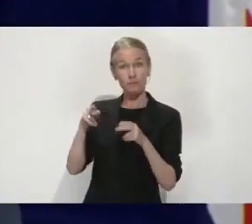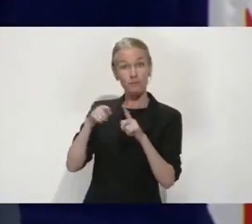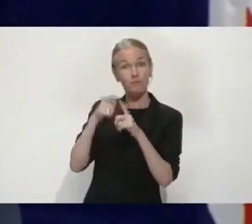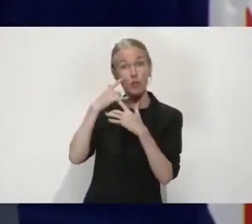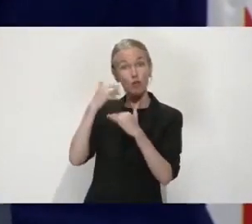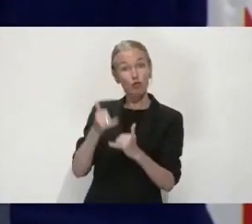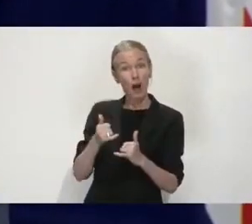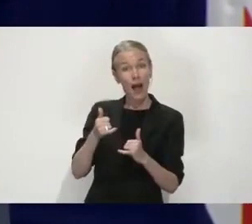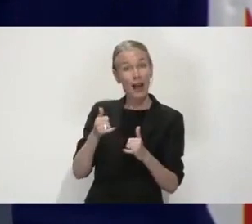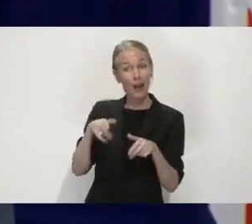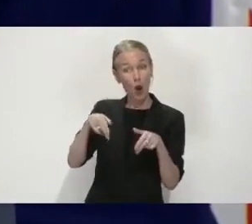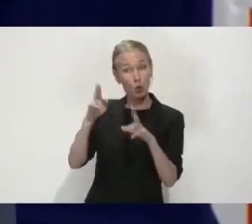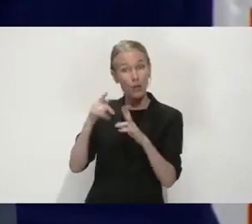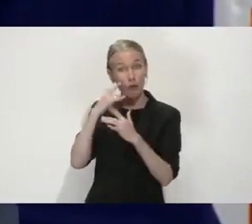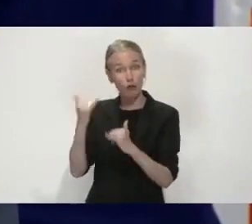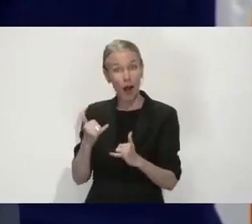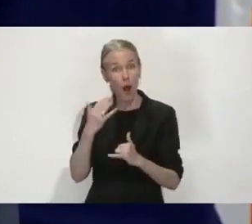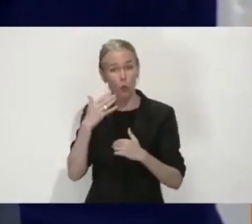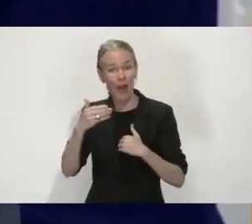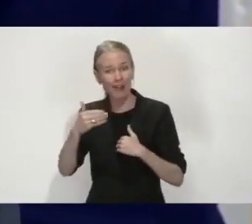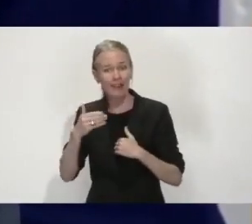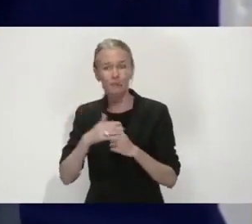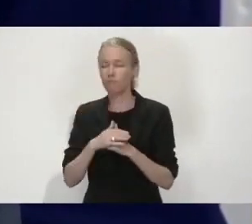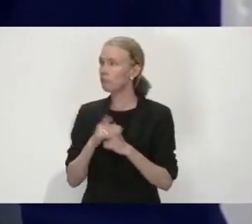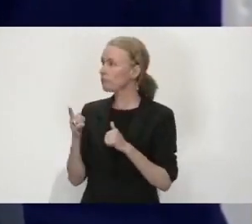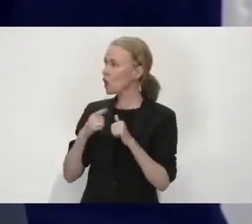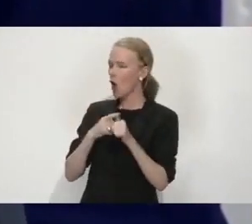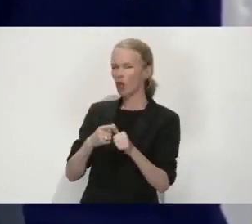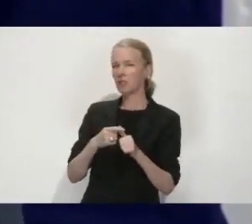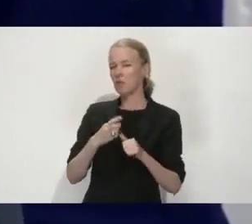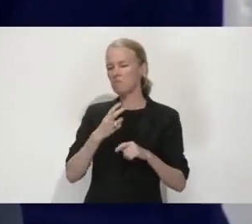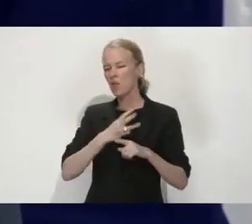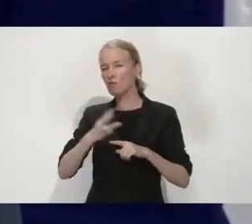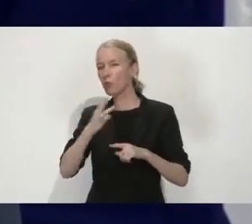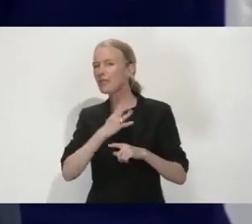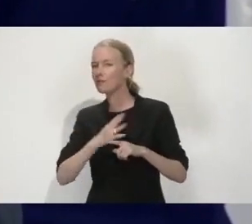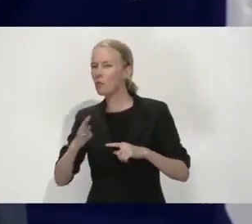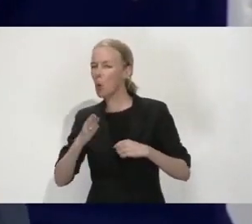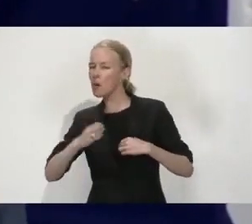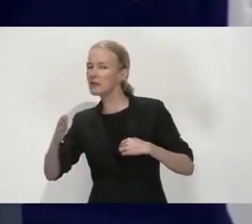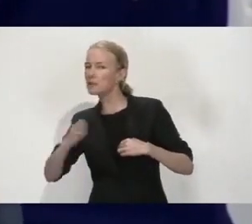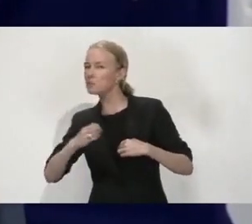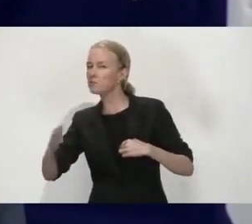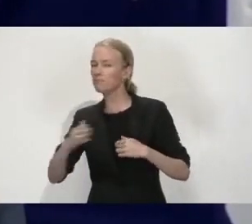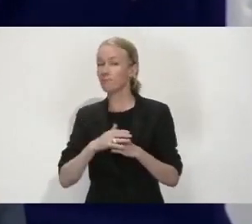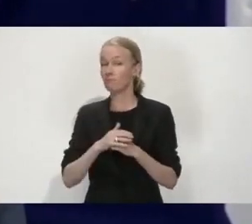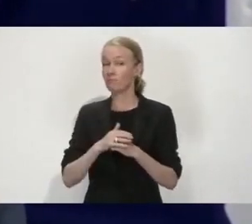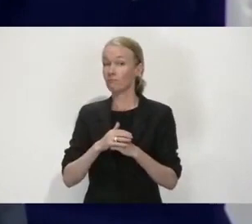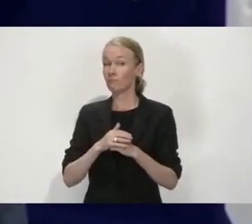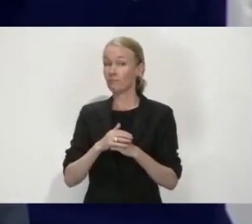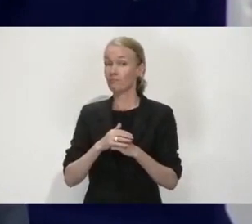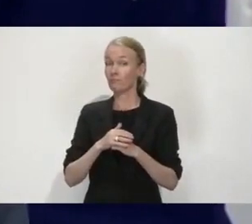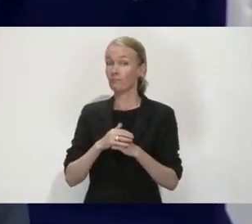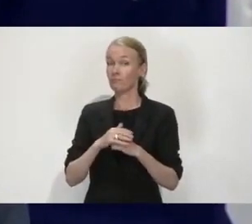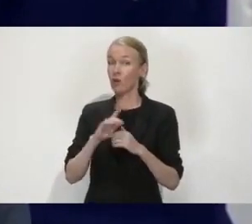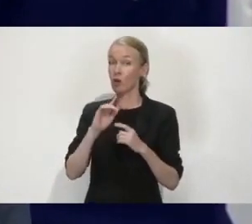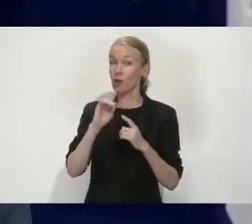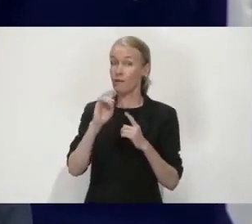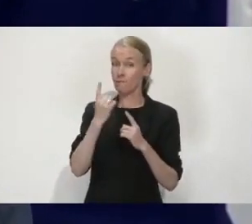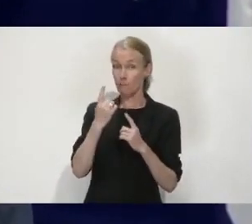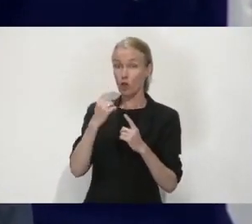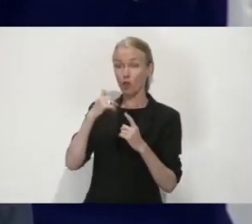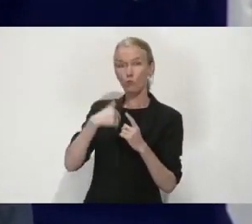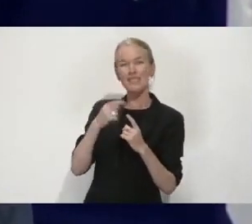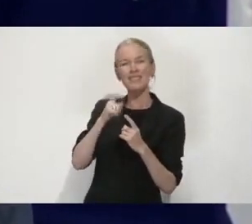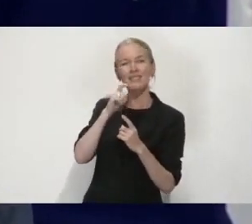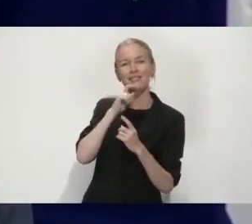I think it should be within 3 to 4 weeks, is my understanding. But certainly, once we get the feedback on the range of questions that we've put to the team, and then we'll be